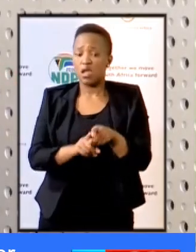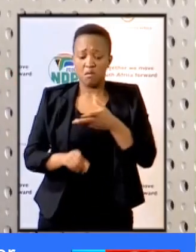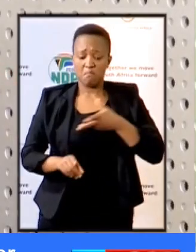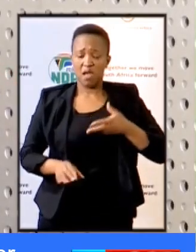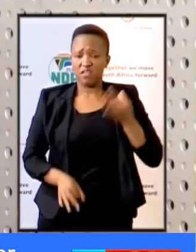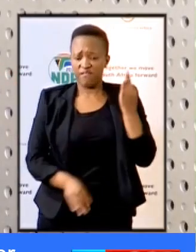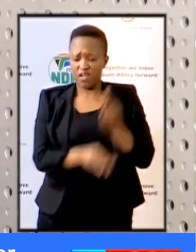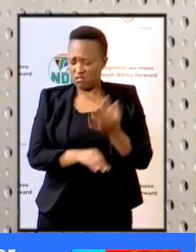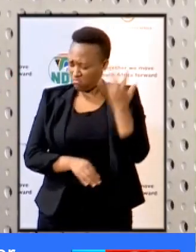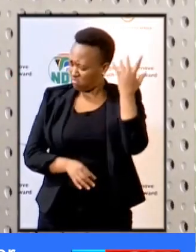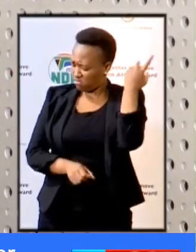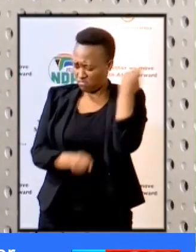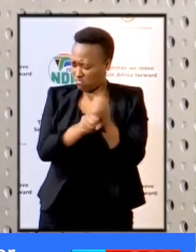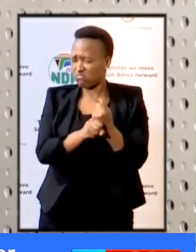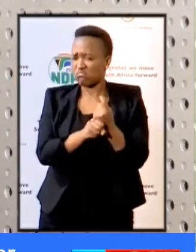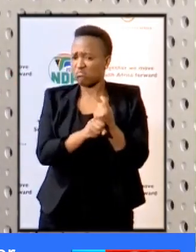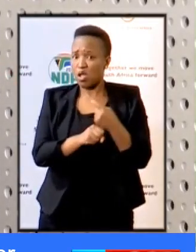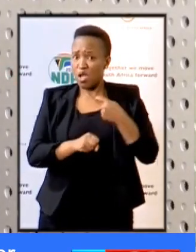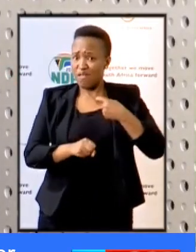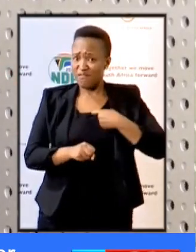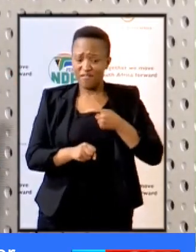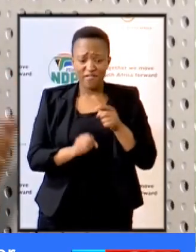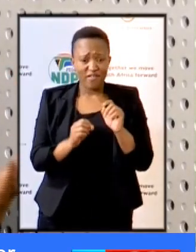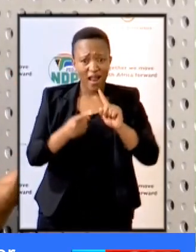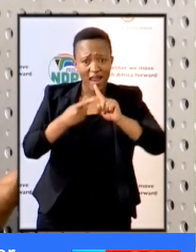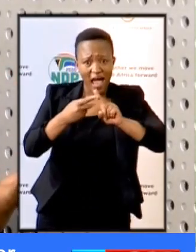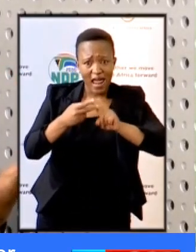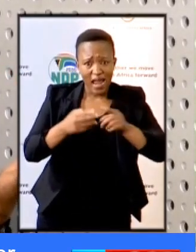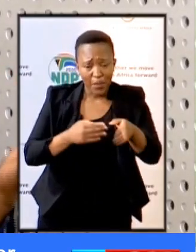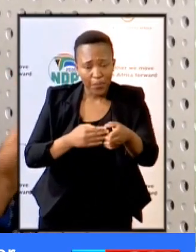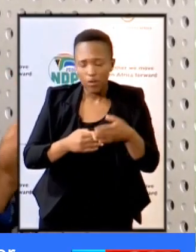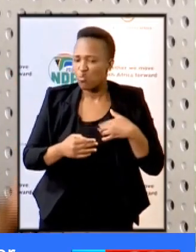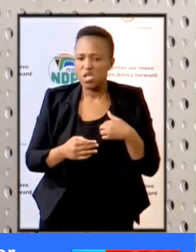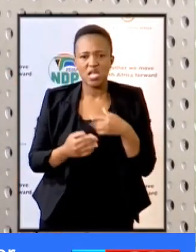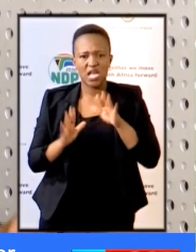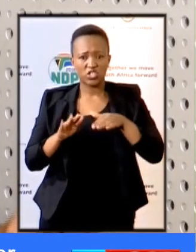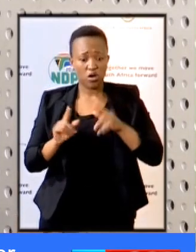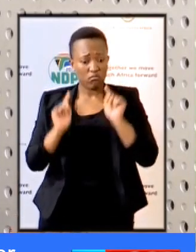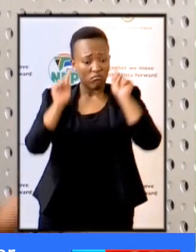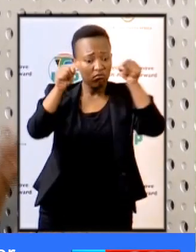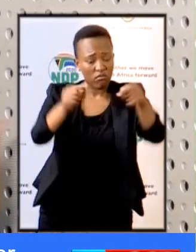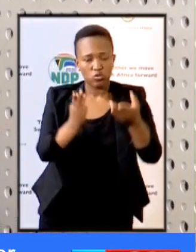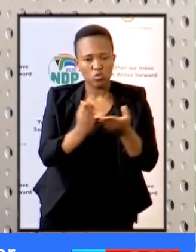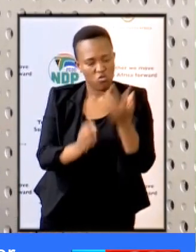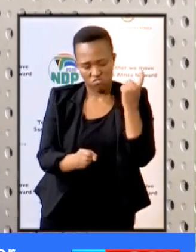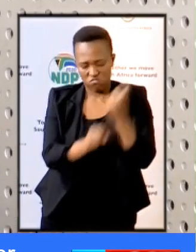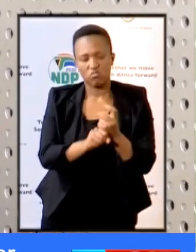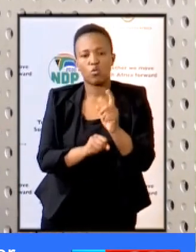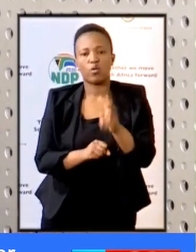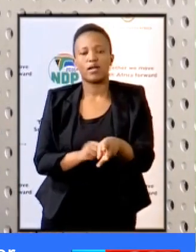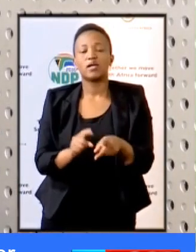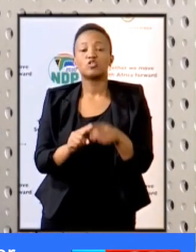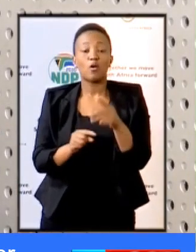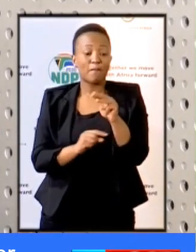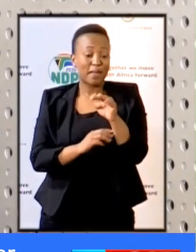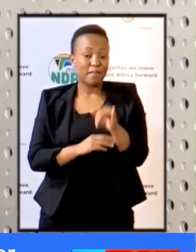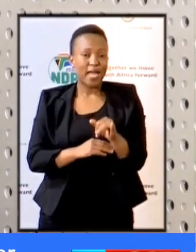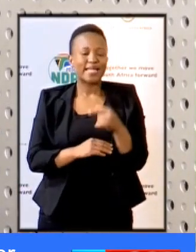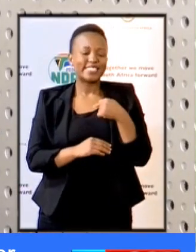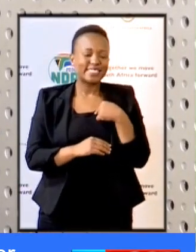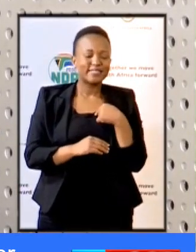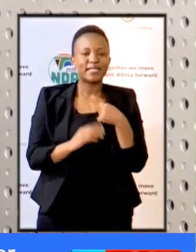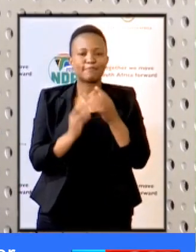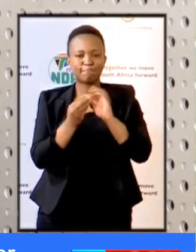bethu kungekenzeki lokhu nalokhu nalokhu. And those are all the things that we need the whole month of May to deal with to